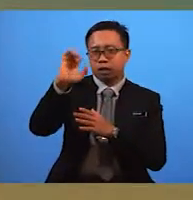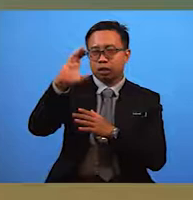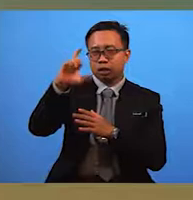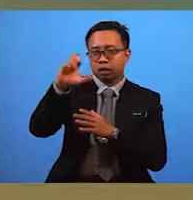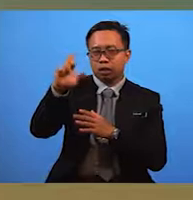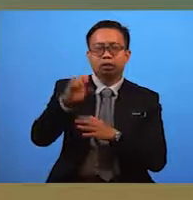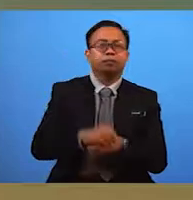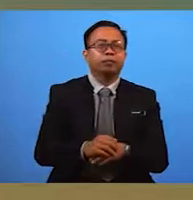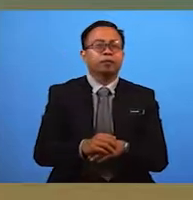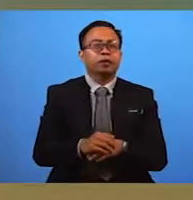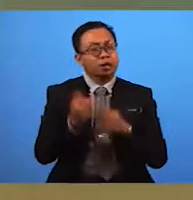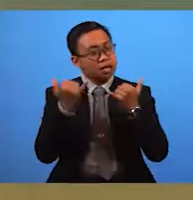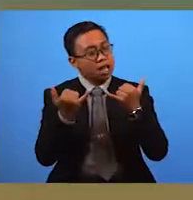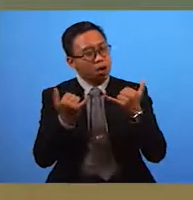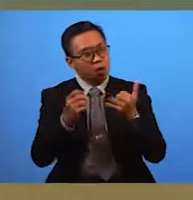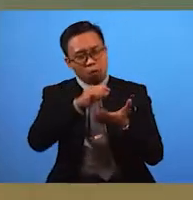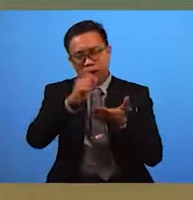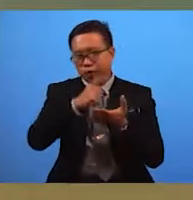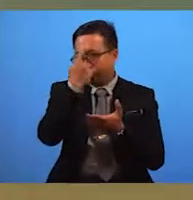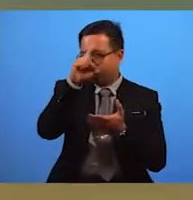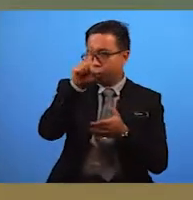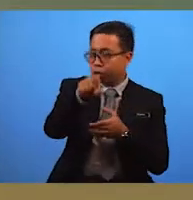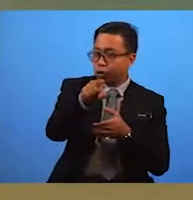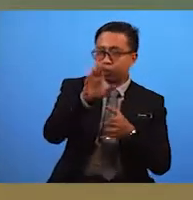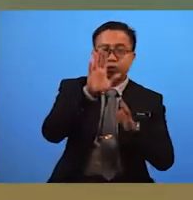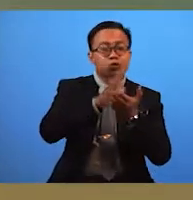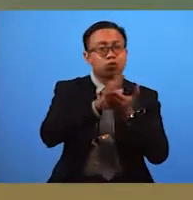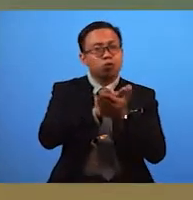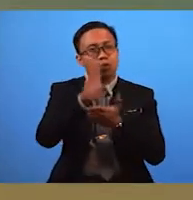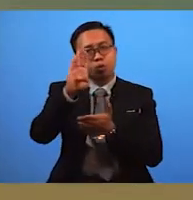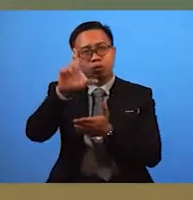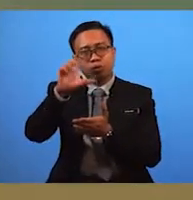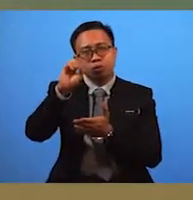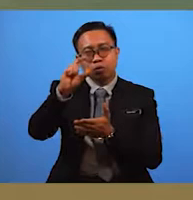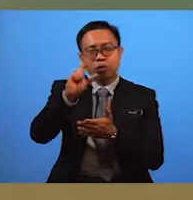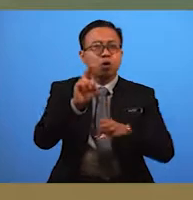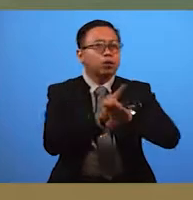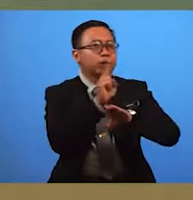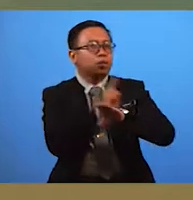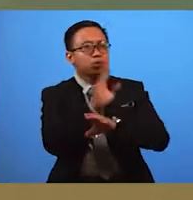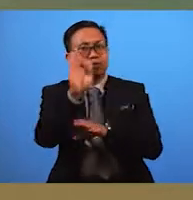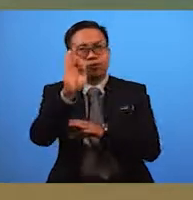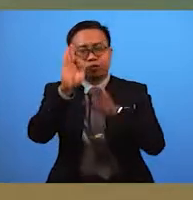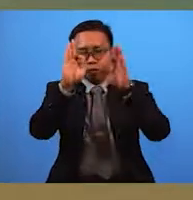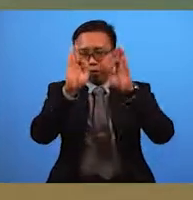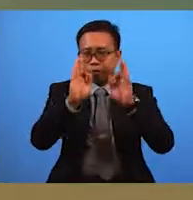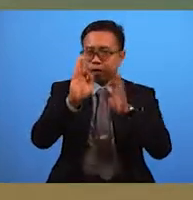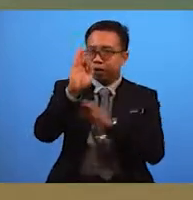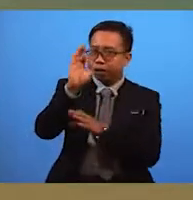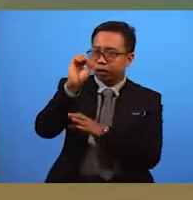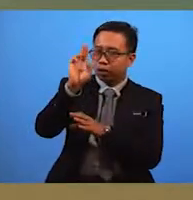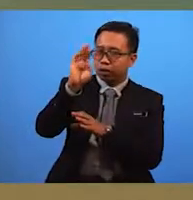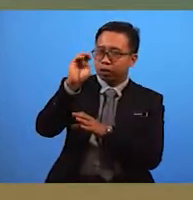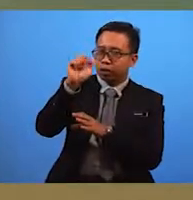Since you are writing it for your school blog, you are writing your article using a formal tone.